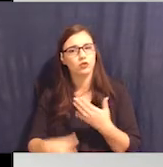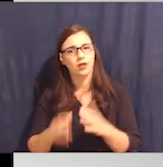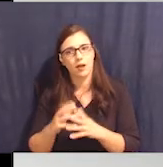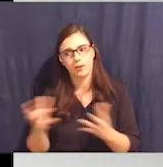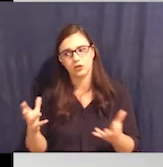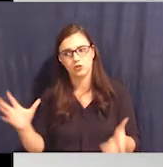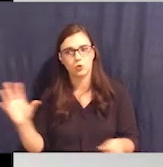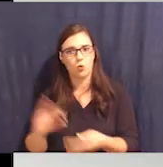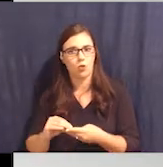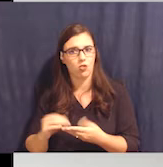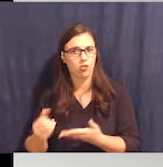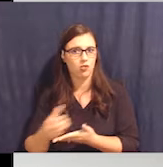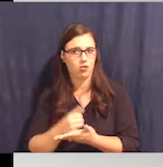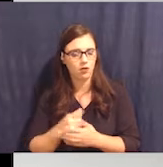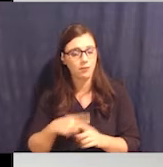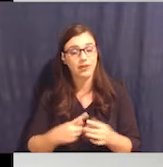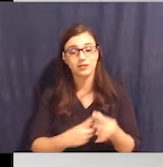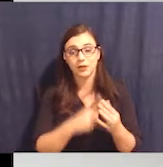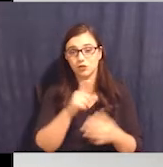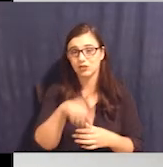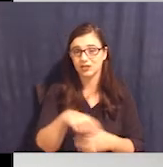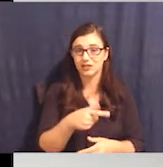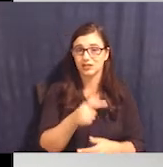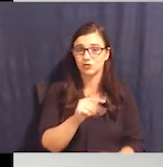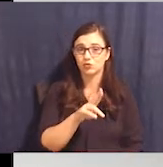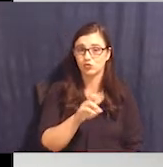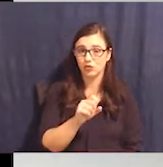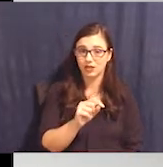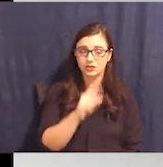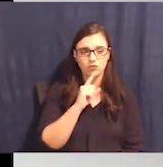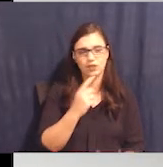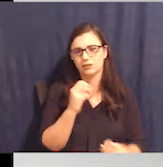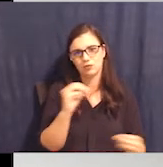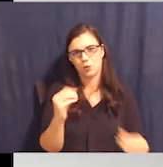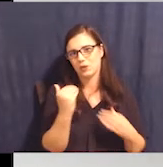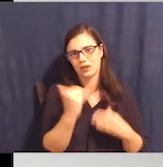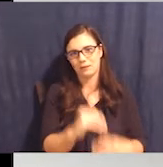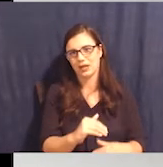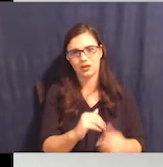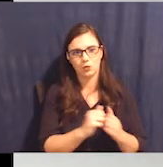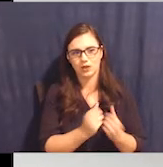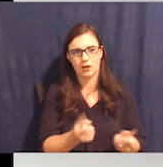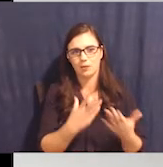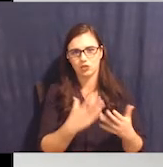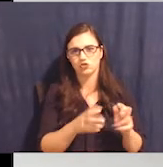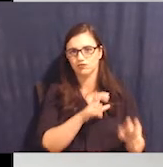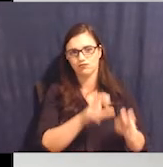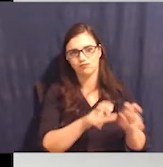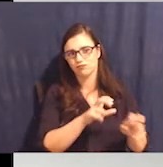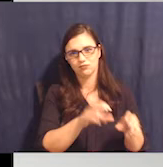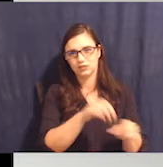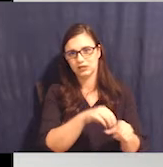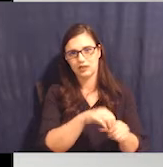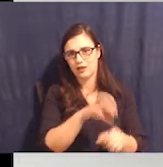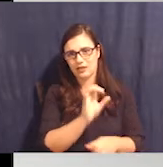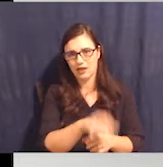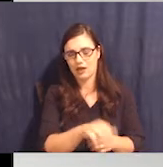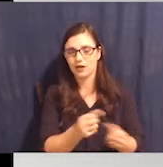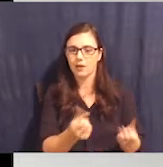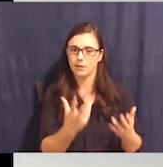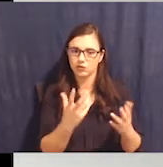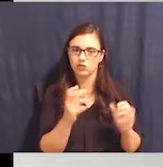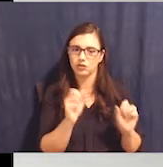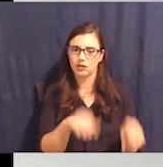much in total you could accumulate. Whereas a special needs trust is really unlimited with how much you can put into it